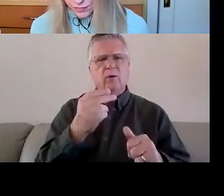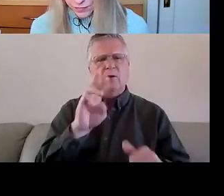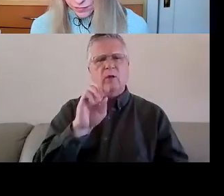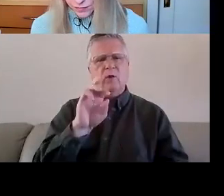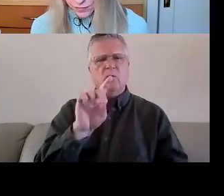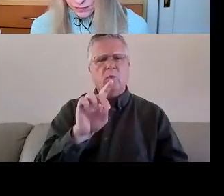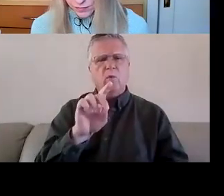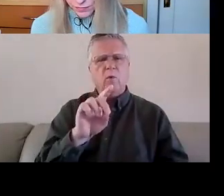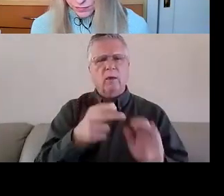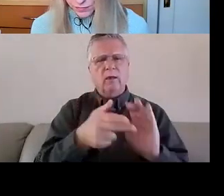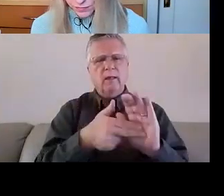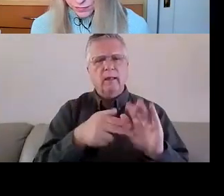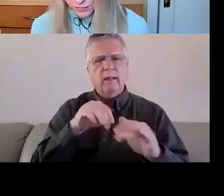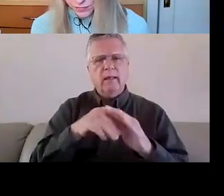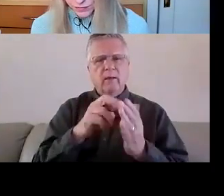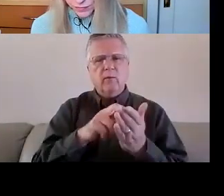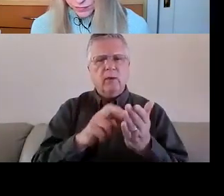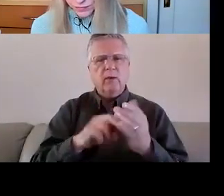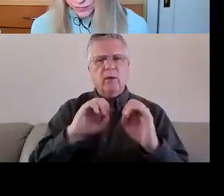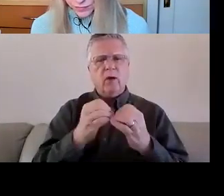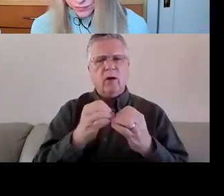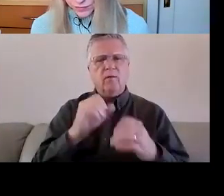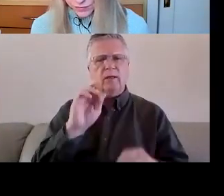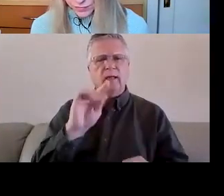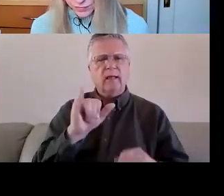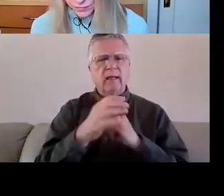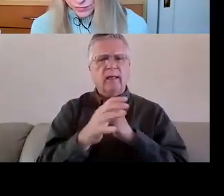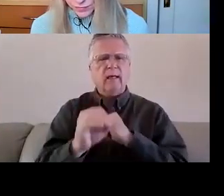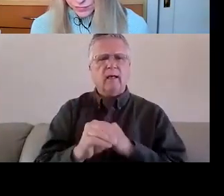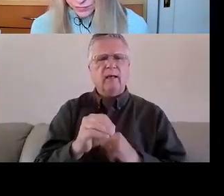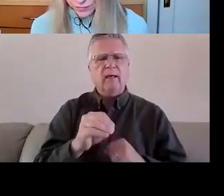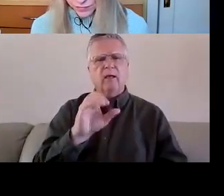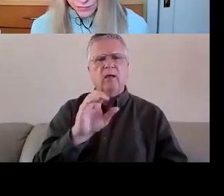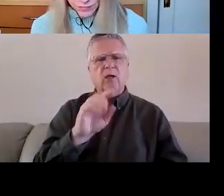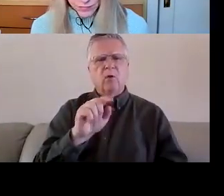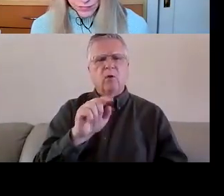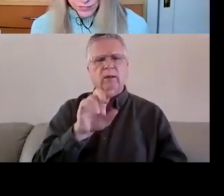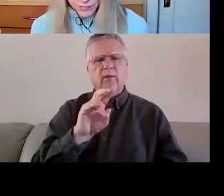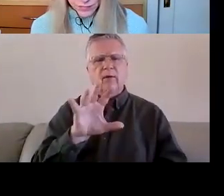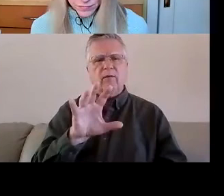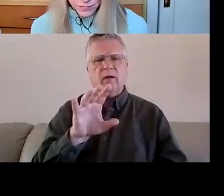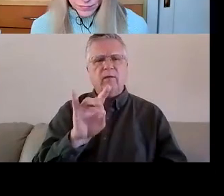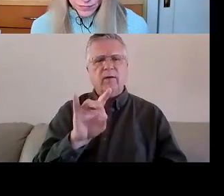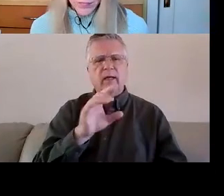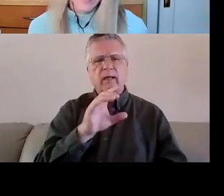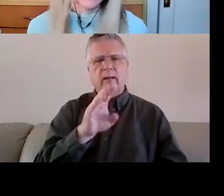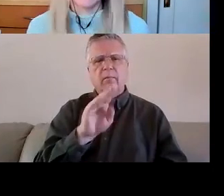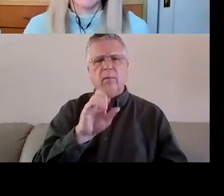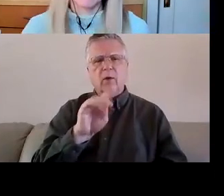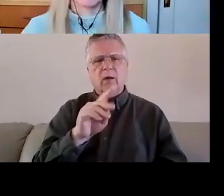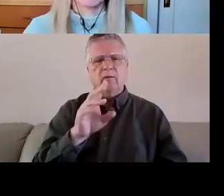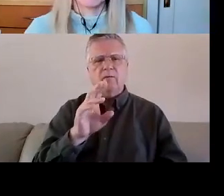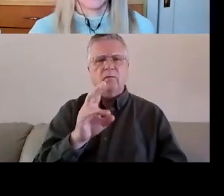in the Deed Registry Office of Allegheny County as Block 175H, Lot 49, located